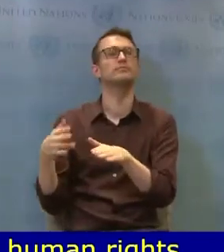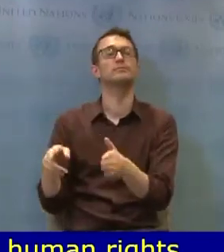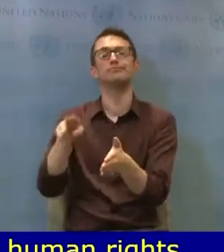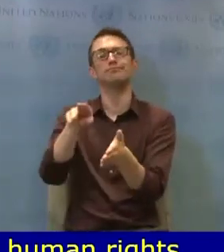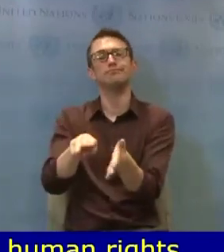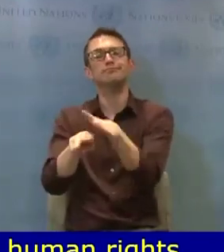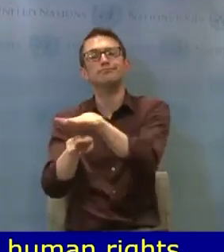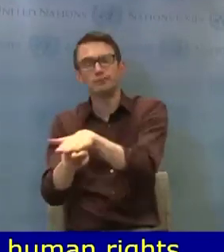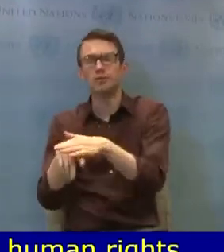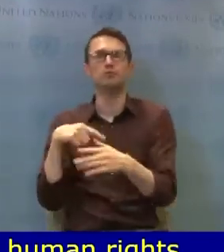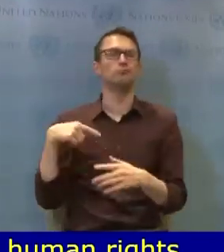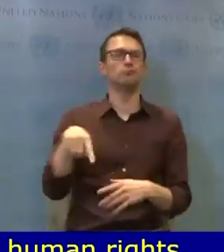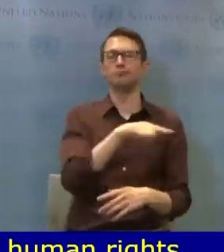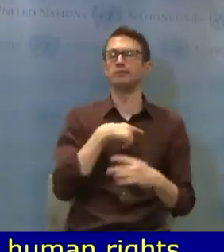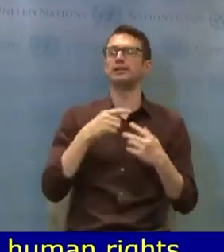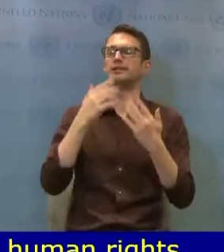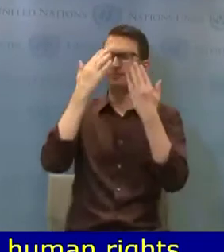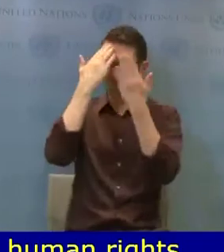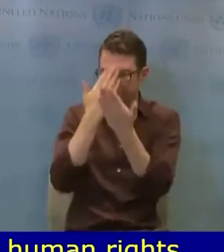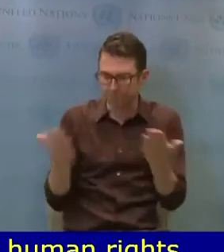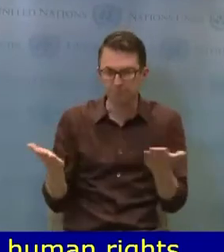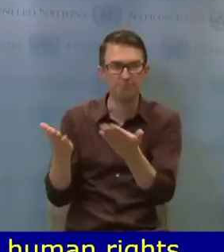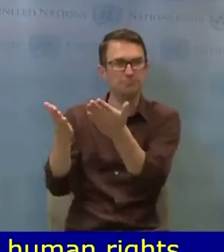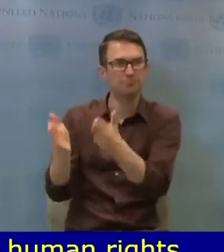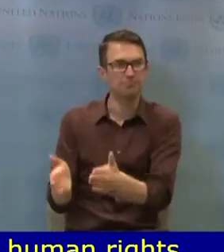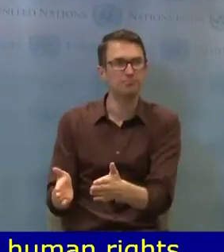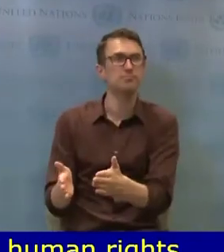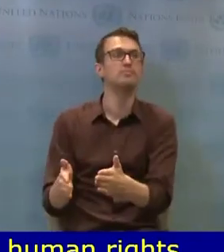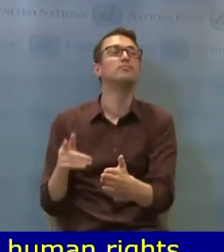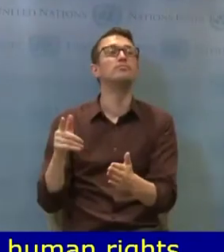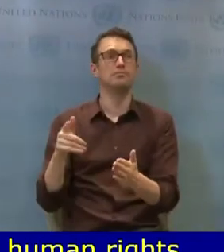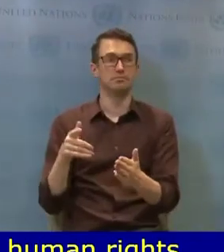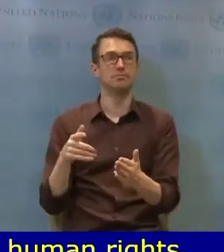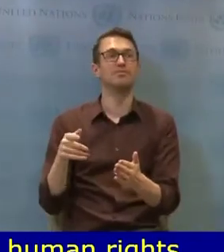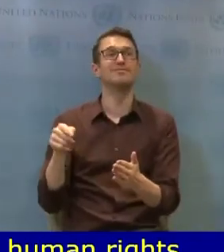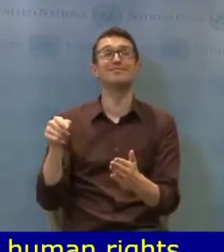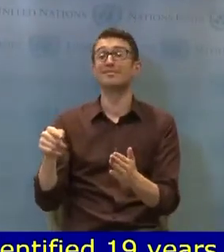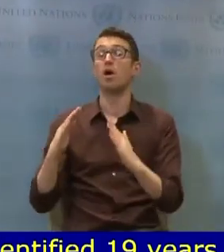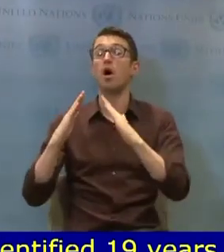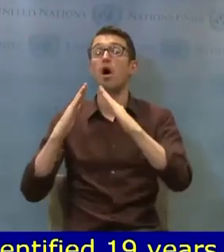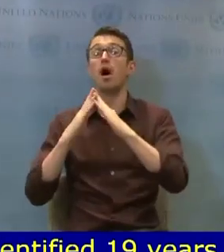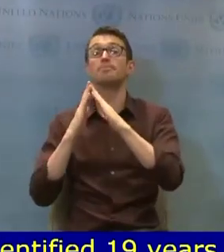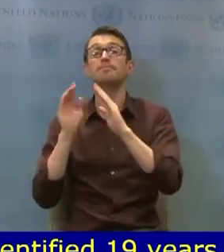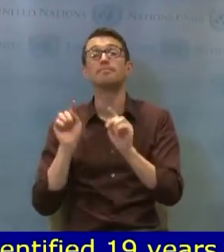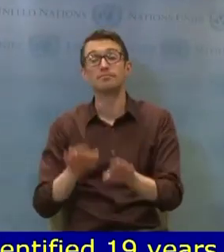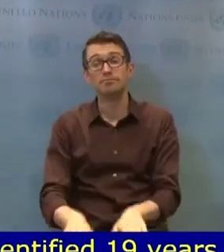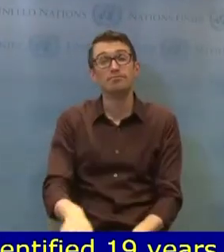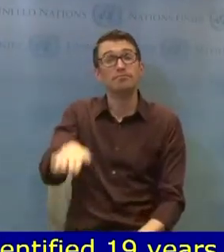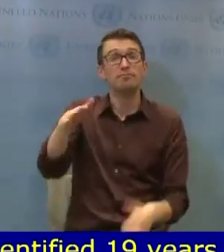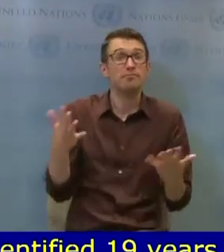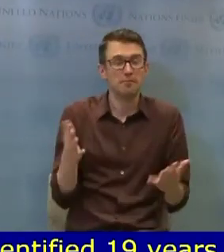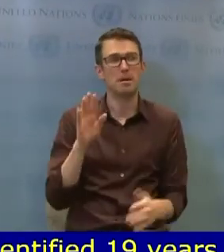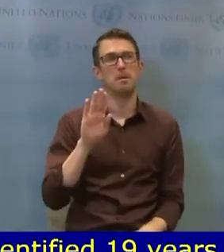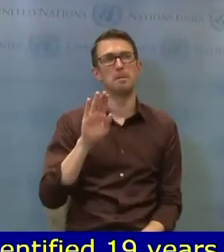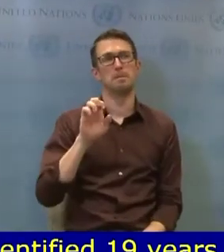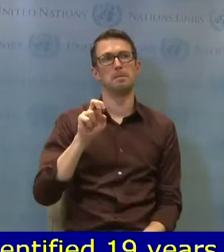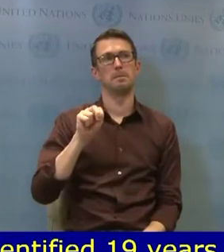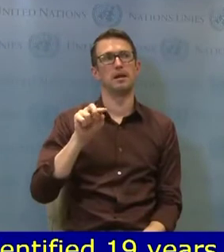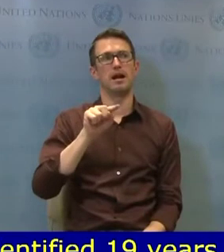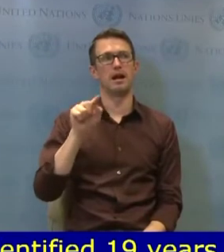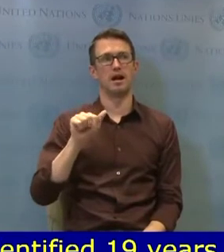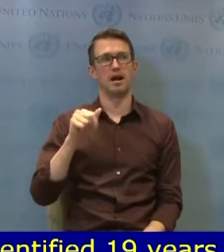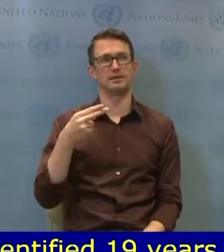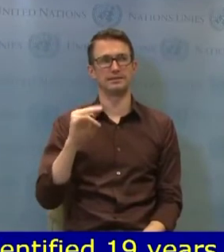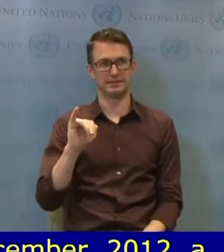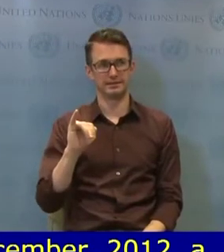local community in his hometown of Benghazi, Libya. I remember seeing young Libyan children with disabilities join together